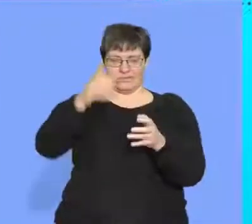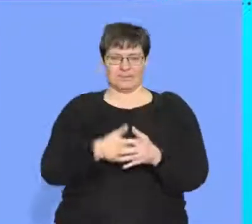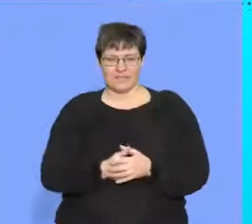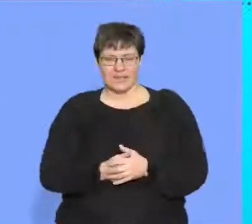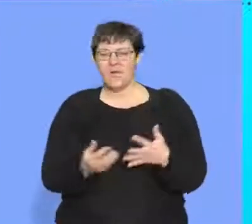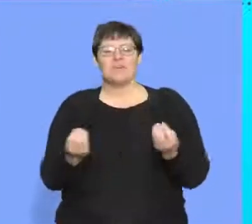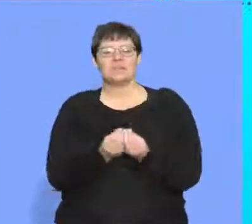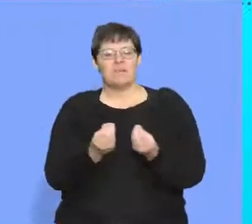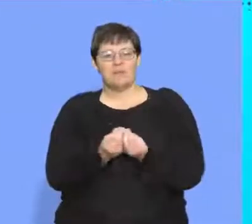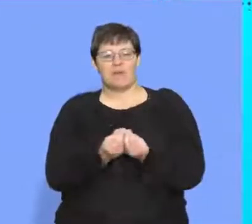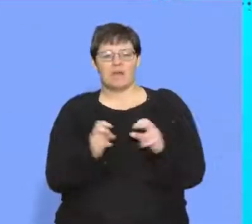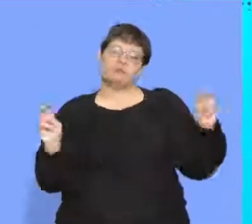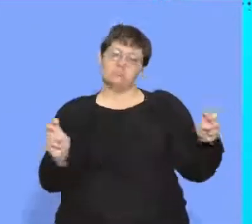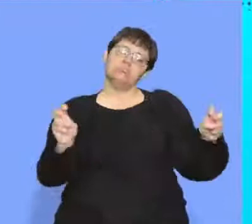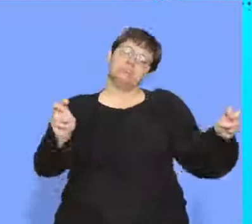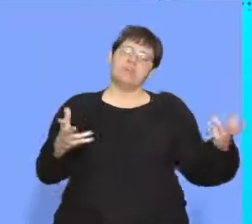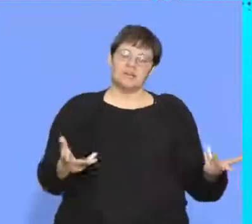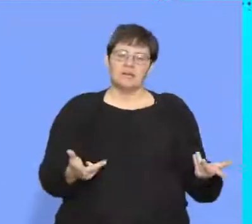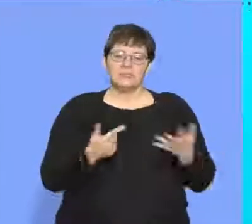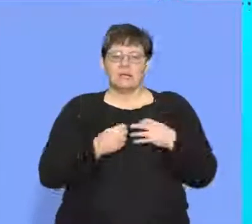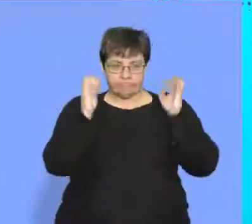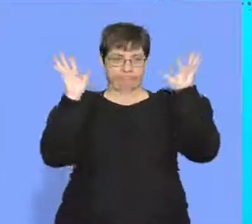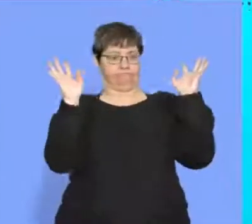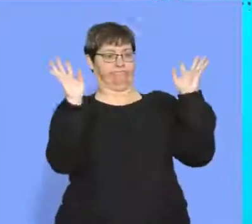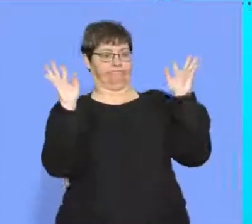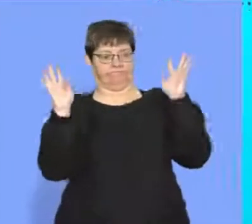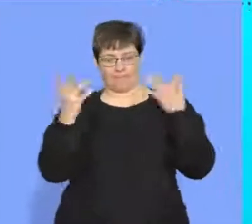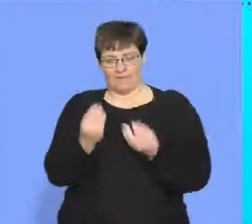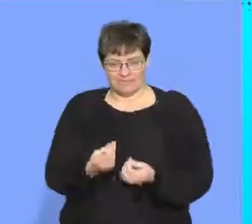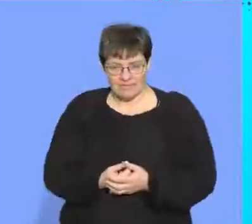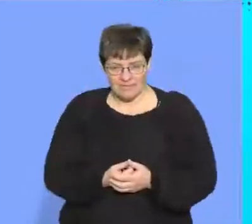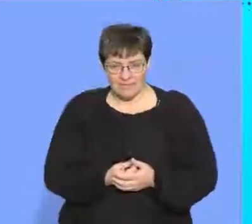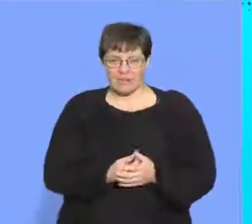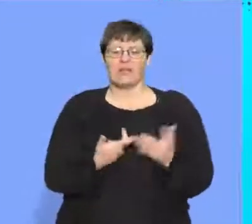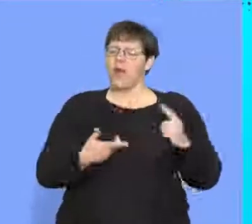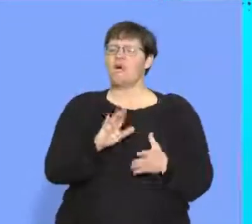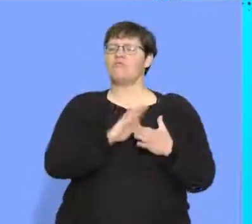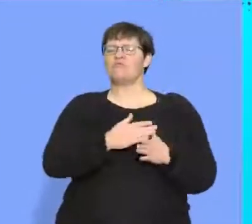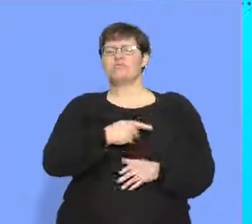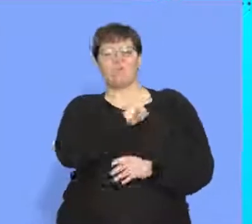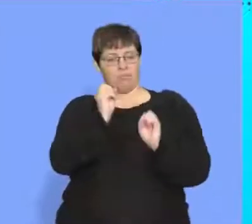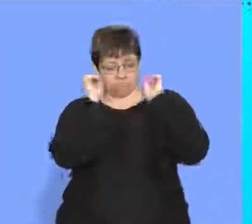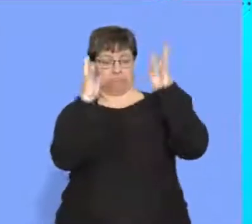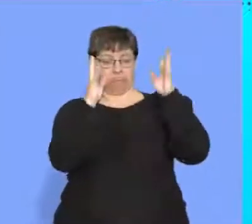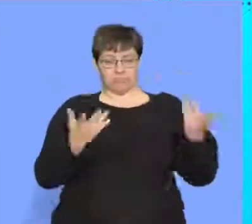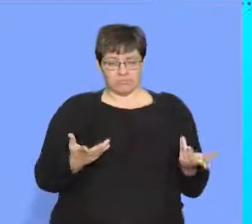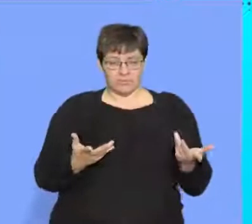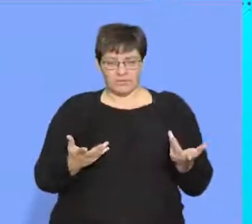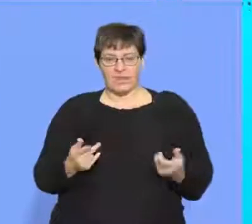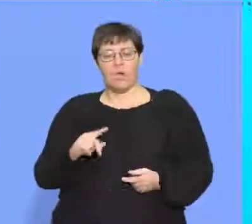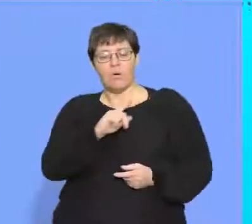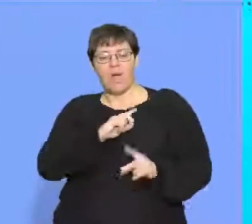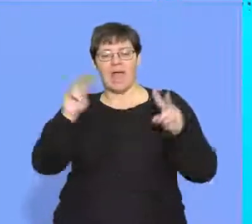up. Or someone who's been electrocuted in a cartoon has all of their hair standing on end. The reason that the hair stands on